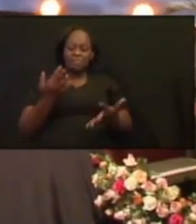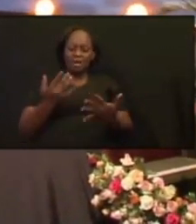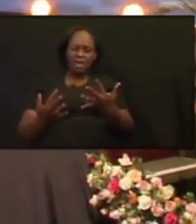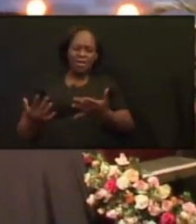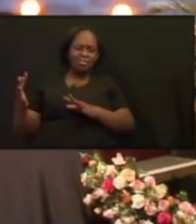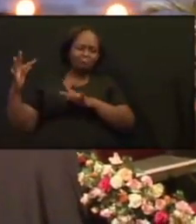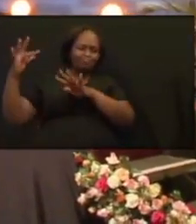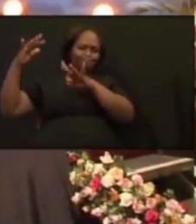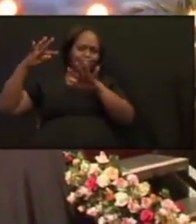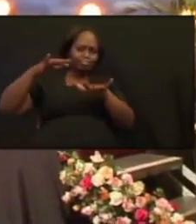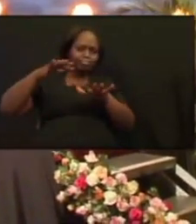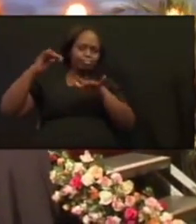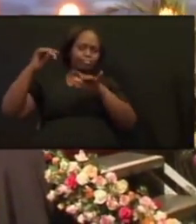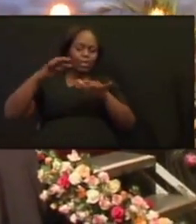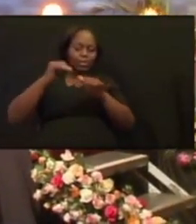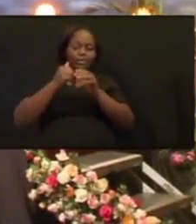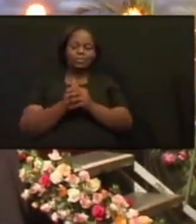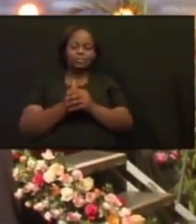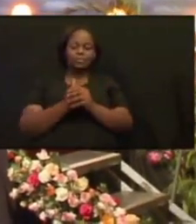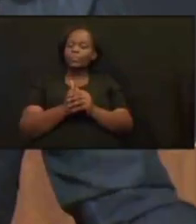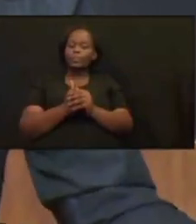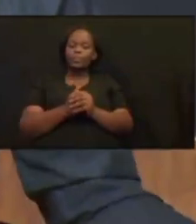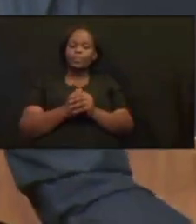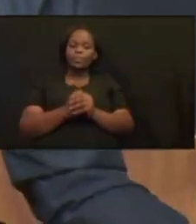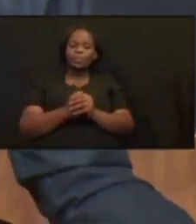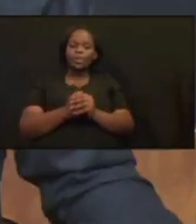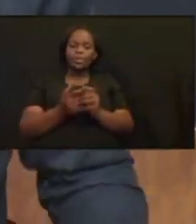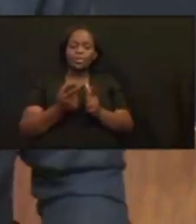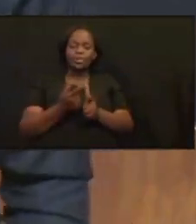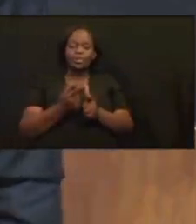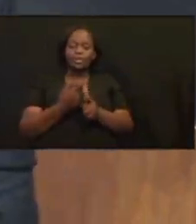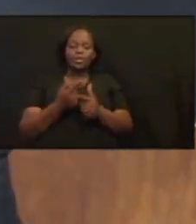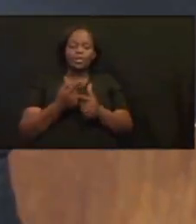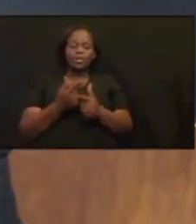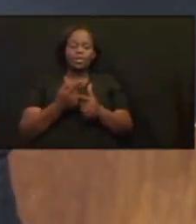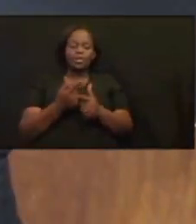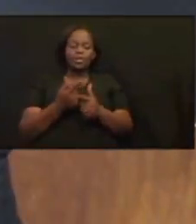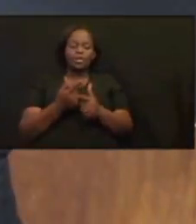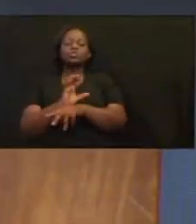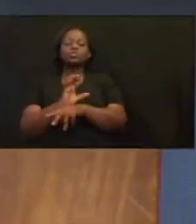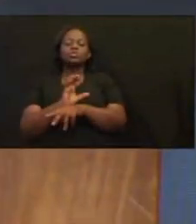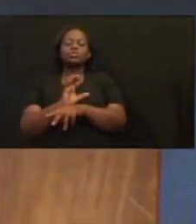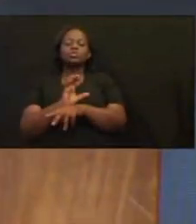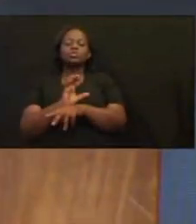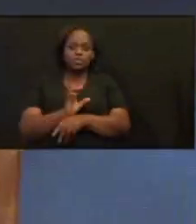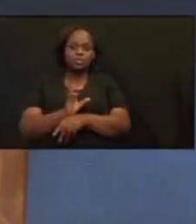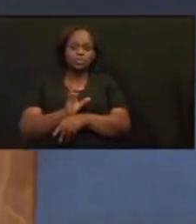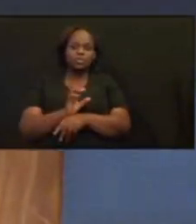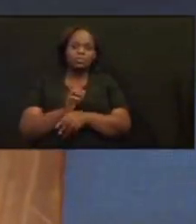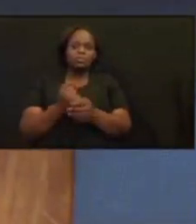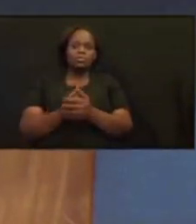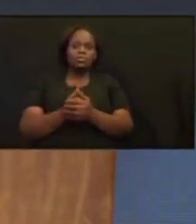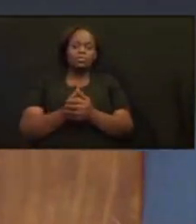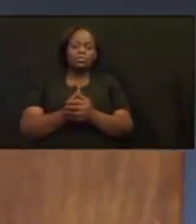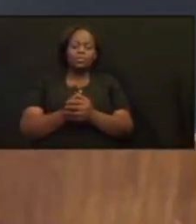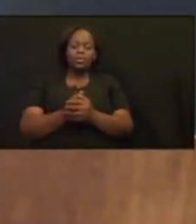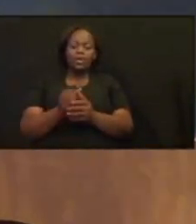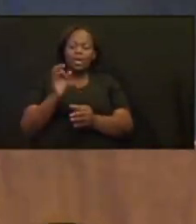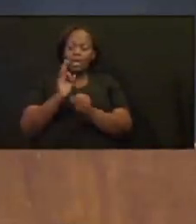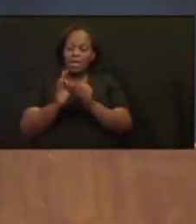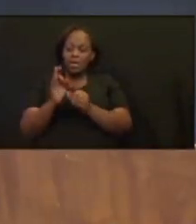is prophet, apostle. That means I'm starting a church. It may not be so. We are glorified.